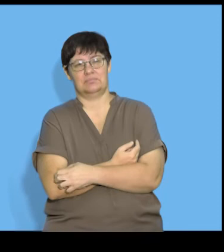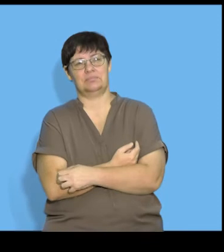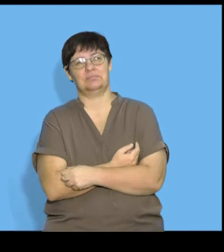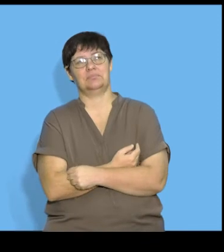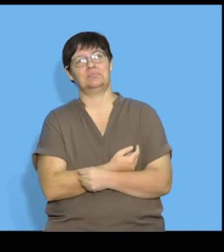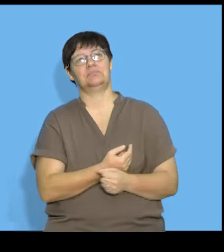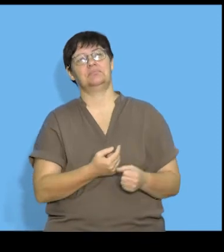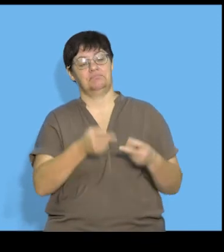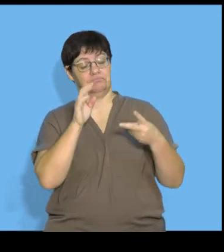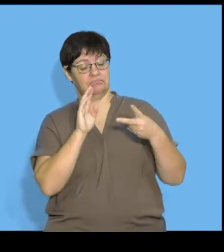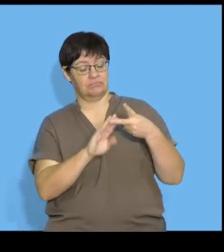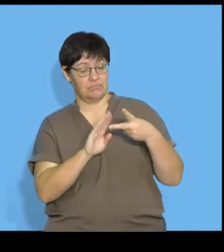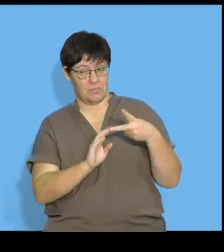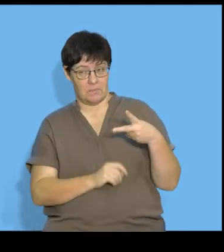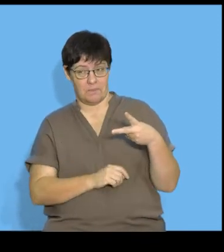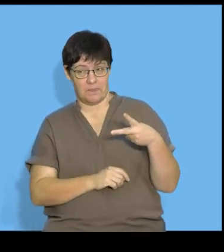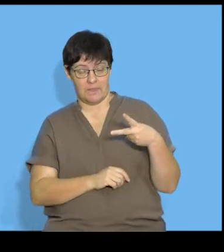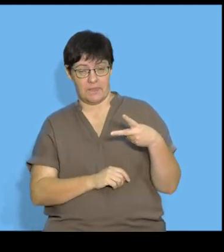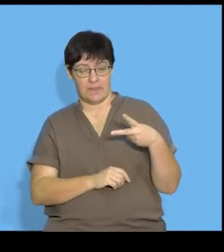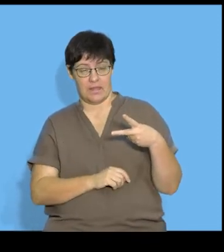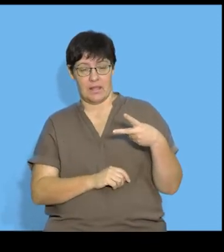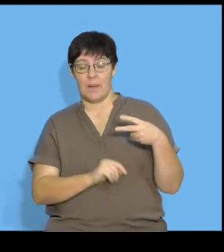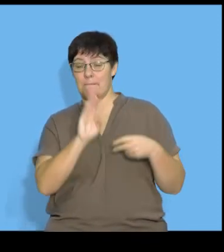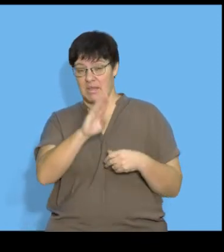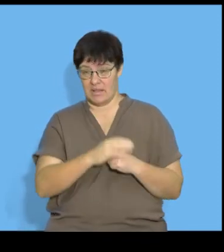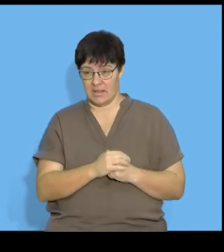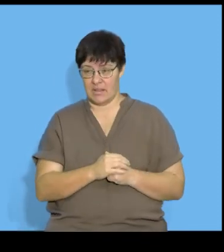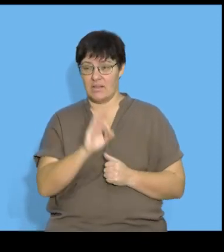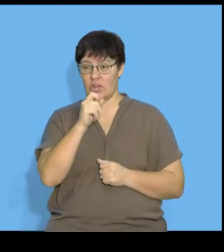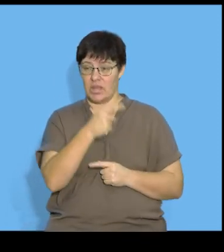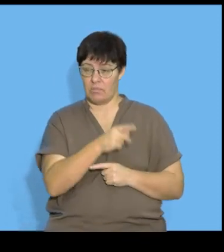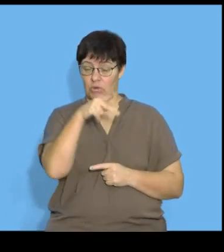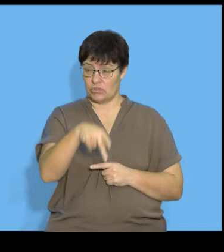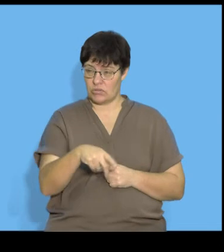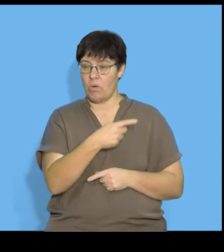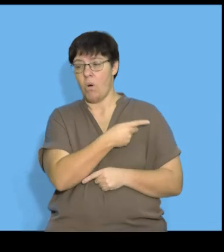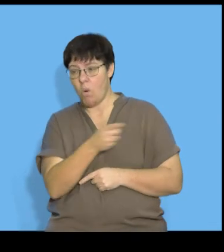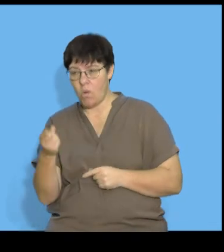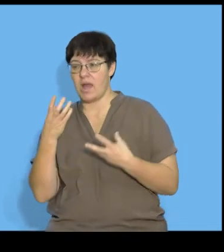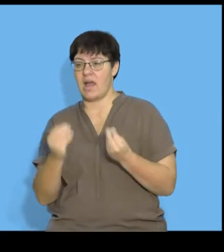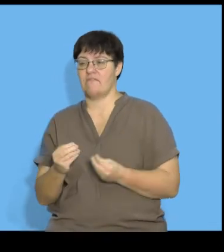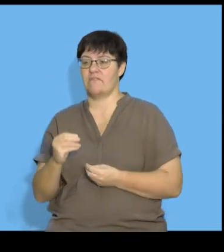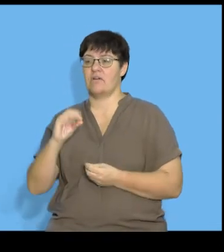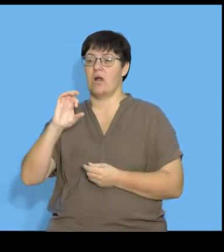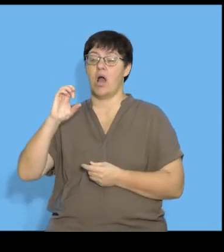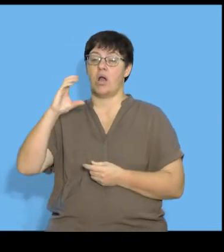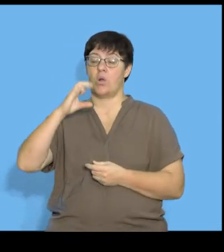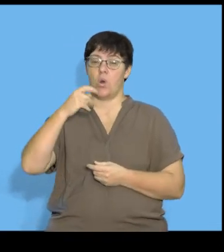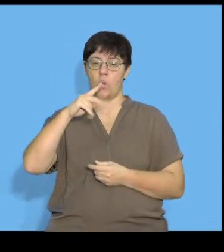incorrect. Statement number B, fungi and protozoans all have